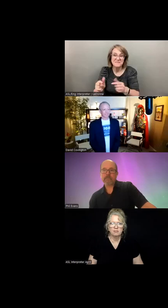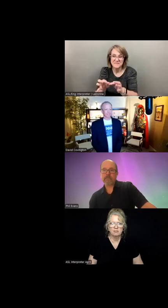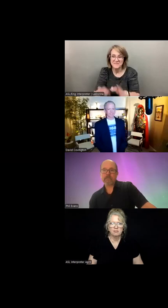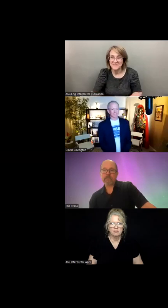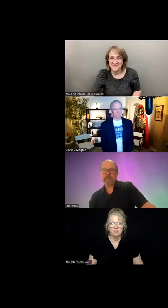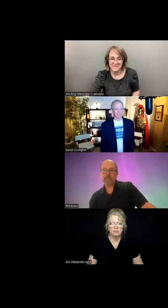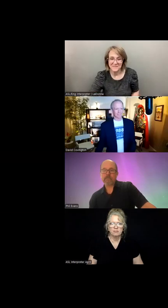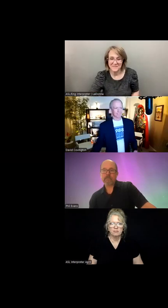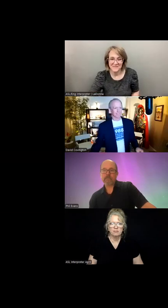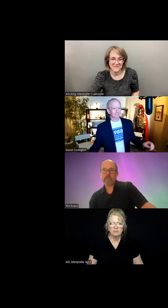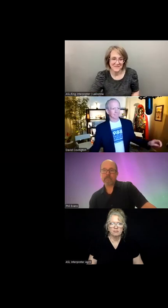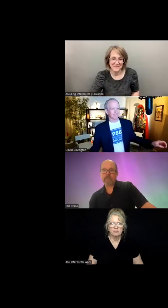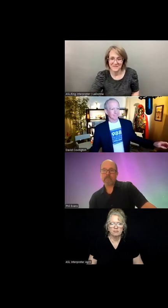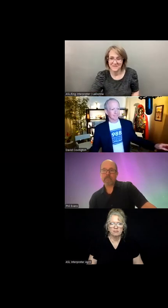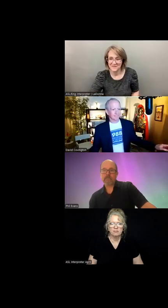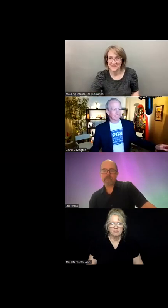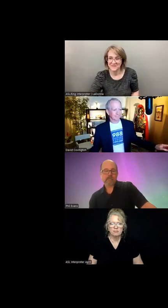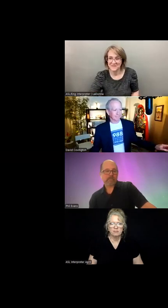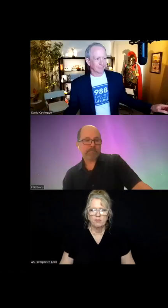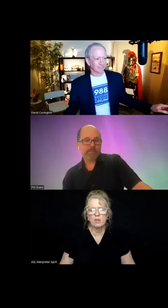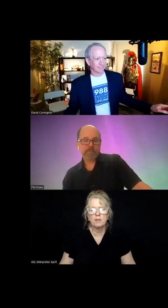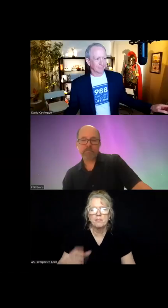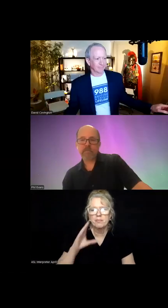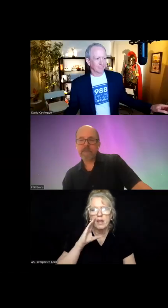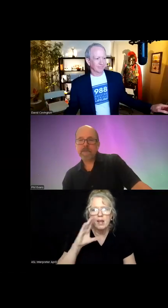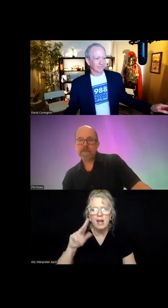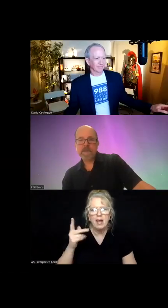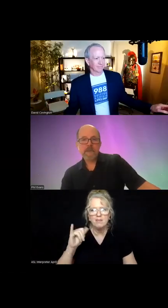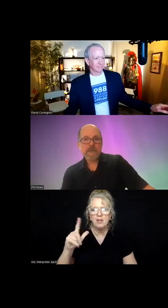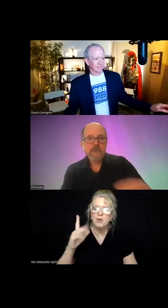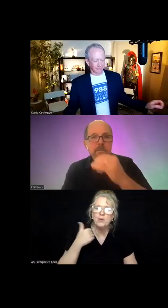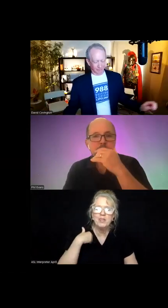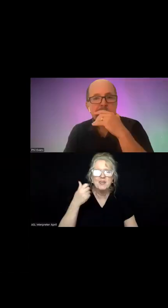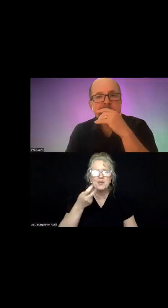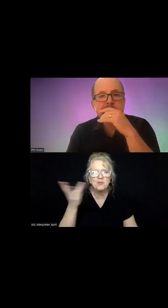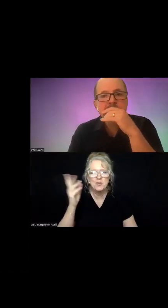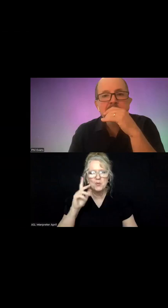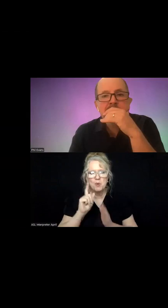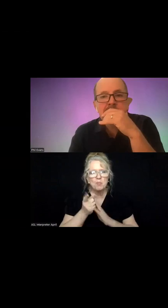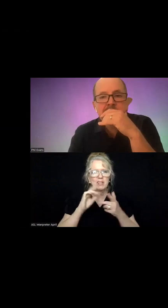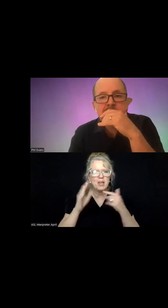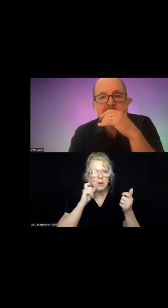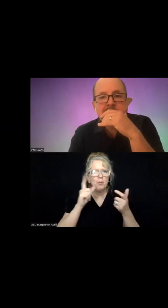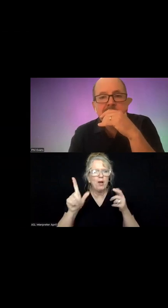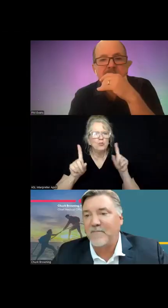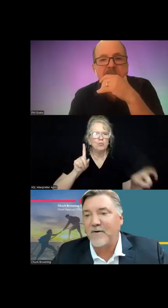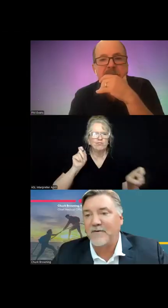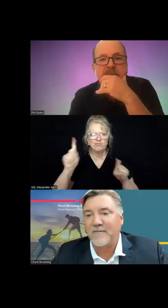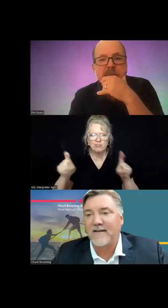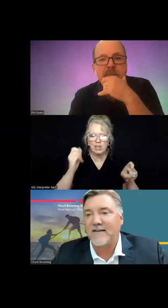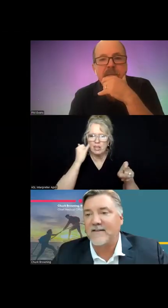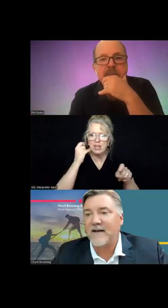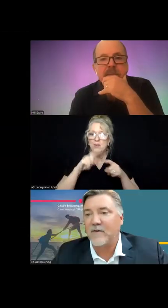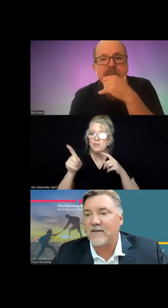Hey, Hey, Phil, we've got a few more minutes and I've got a question that I've put in the chat that I would love to throw to you and, and possibly David or Chris too, if you had